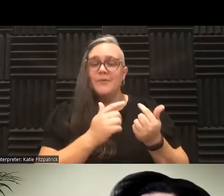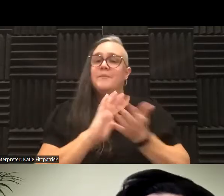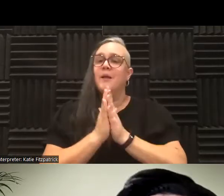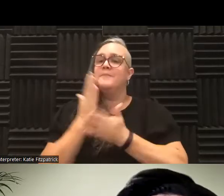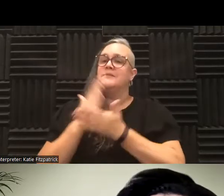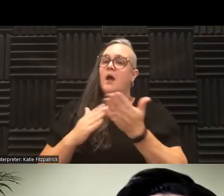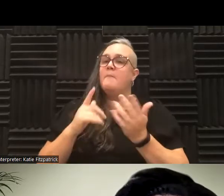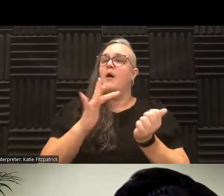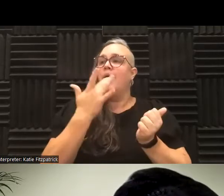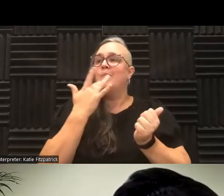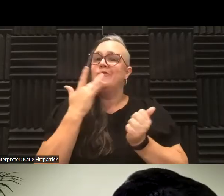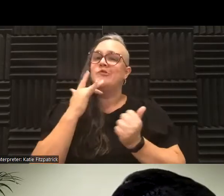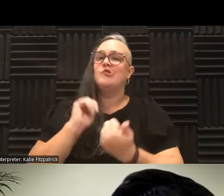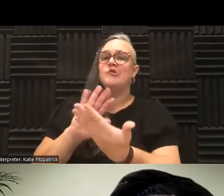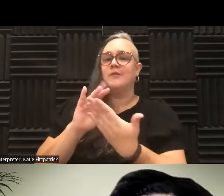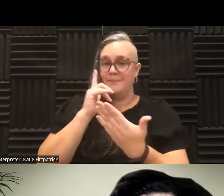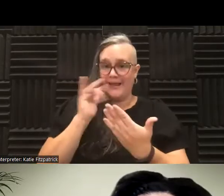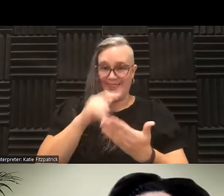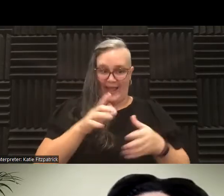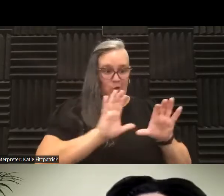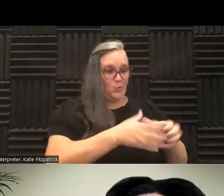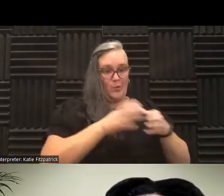because those ties are arbitrary.